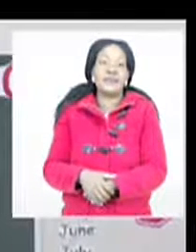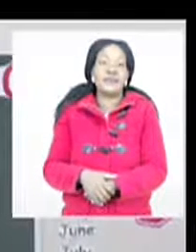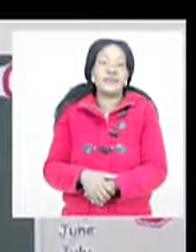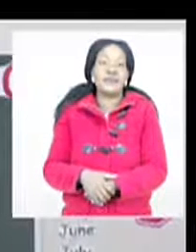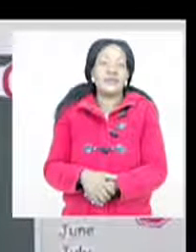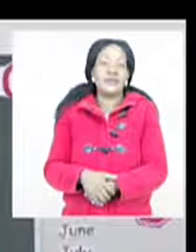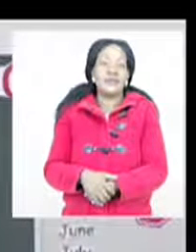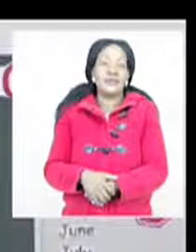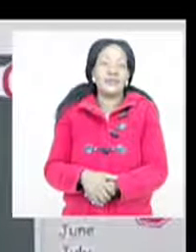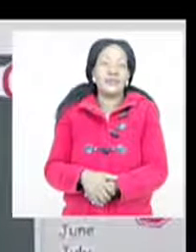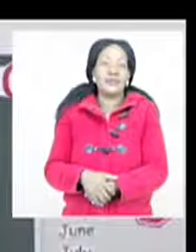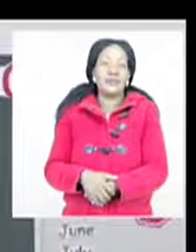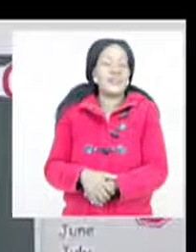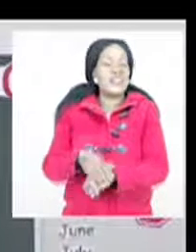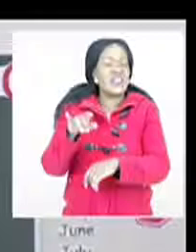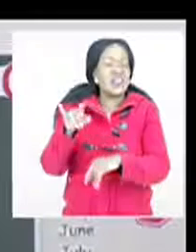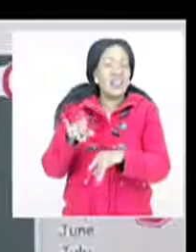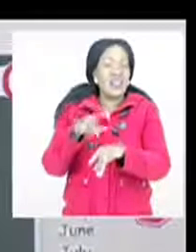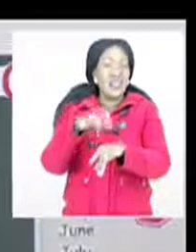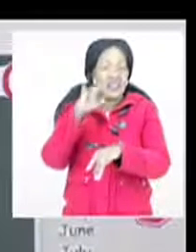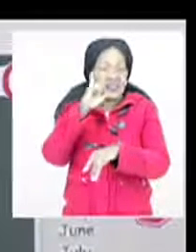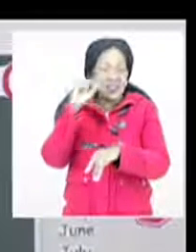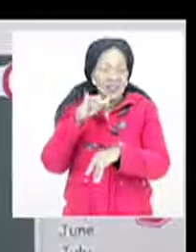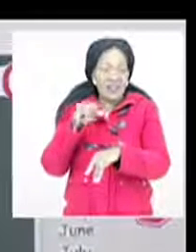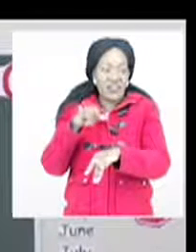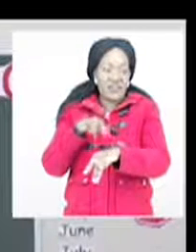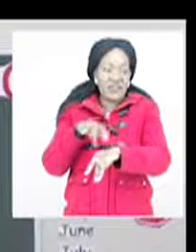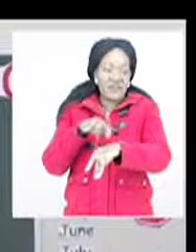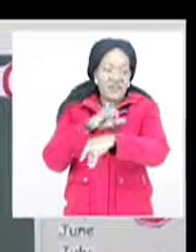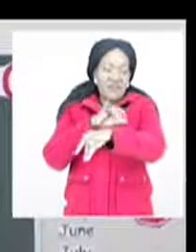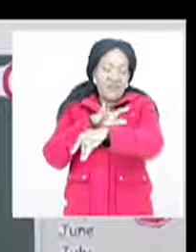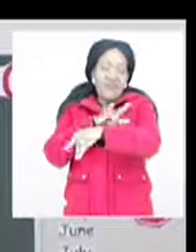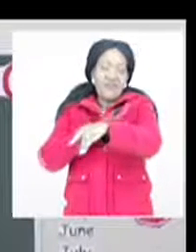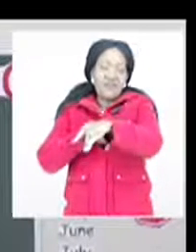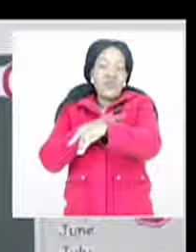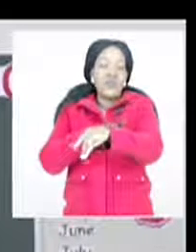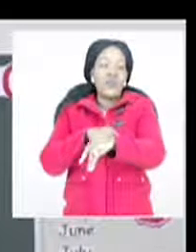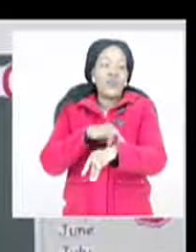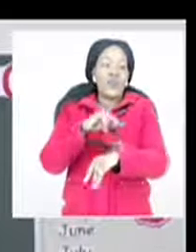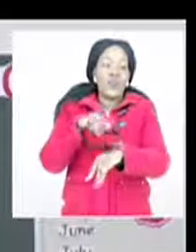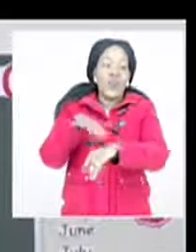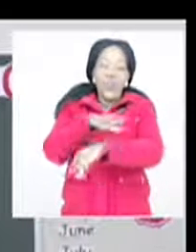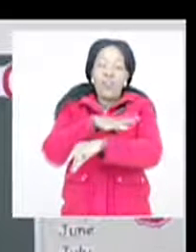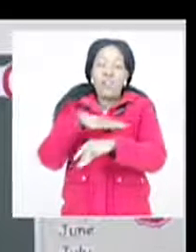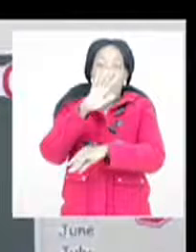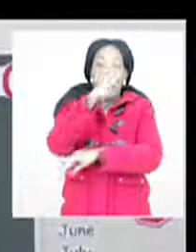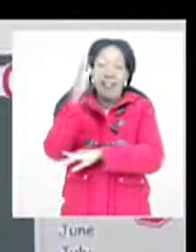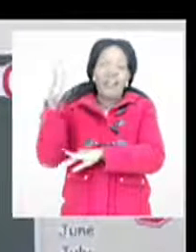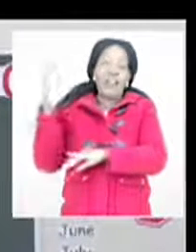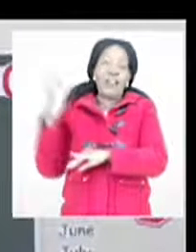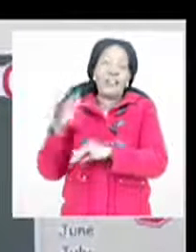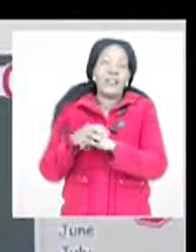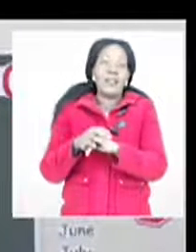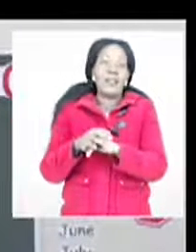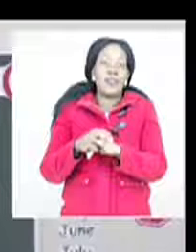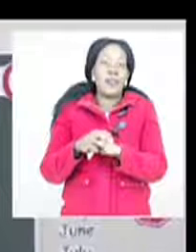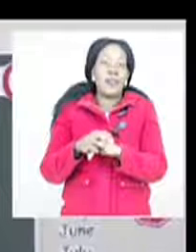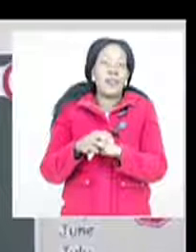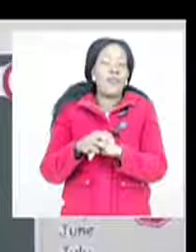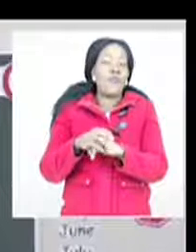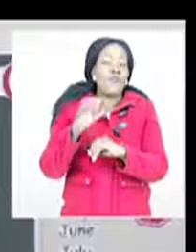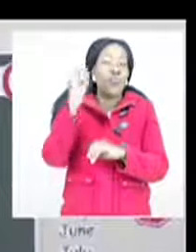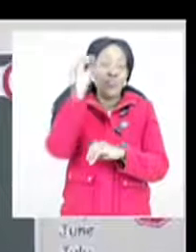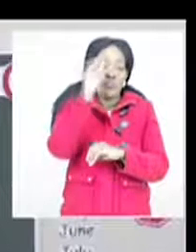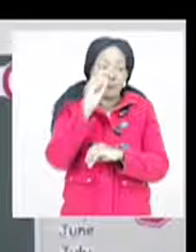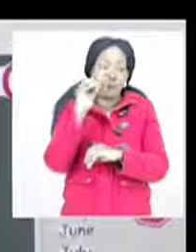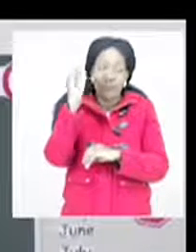Z for zebra, Z for zoo, and Z for zero.